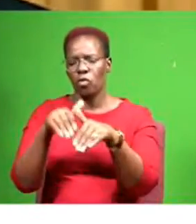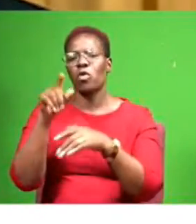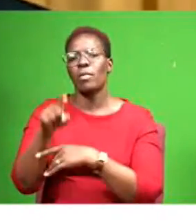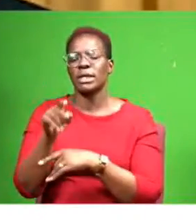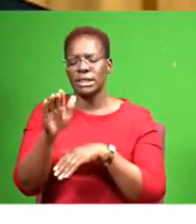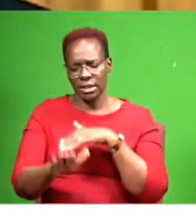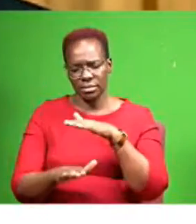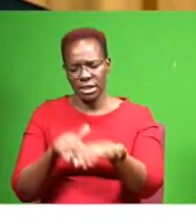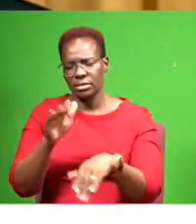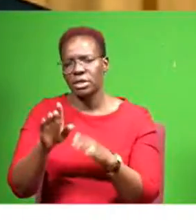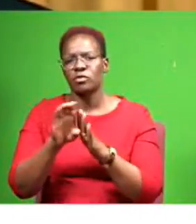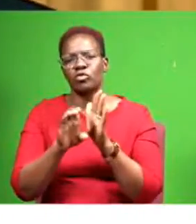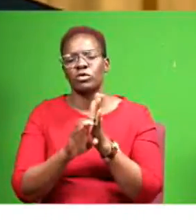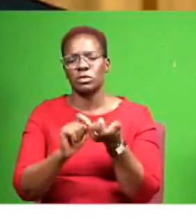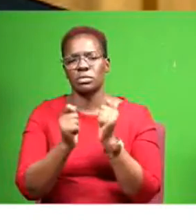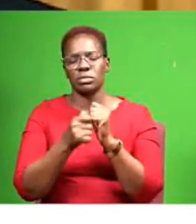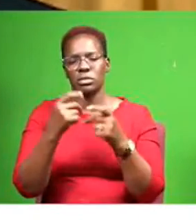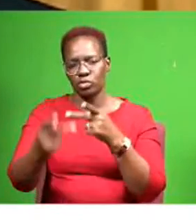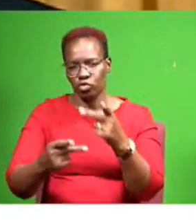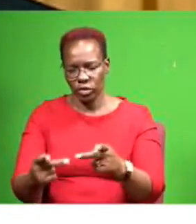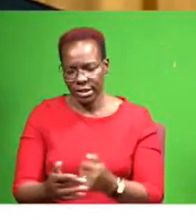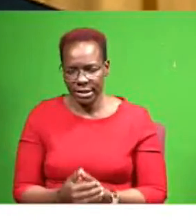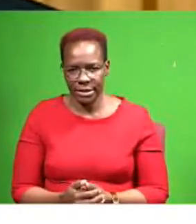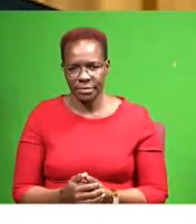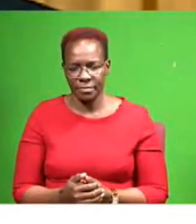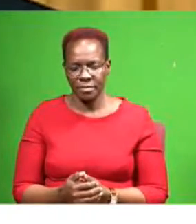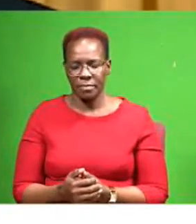stage of a constitutional amendment process. And